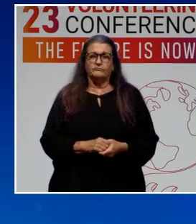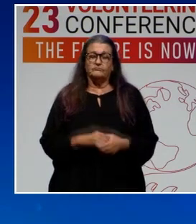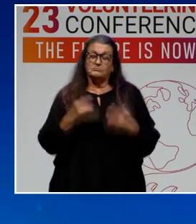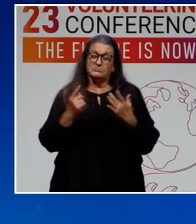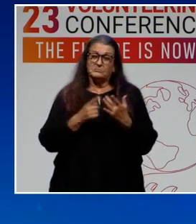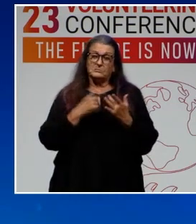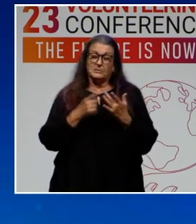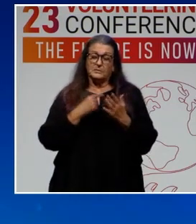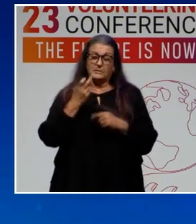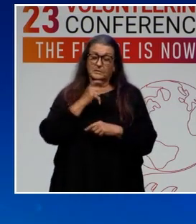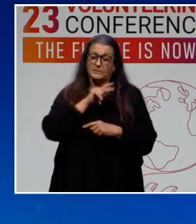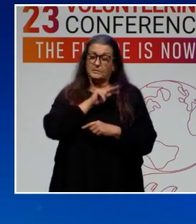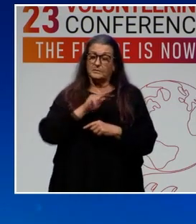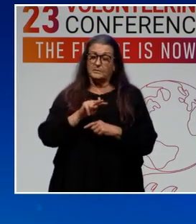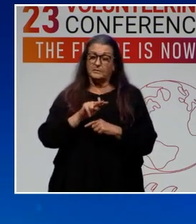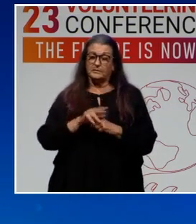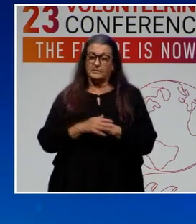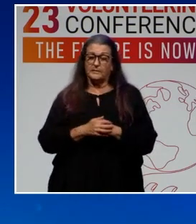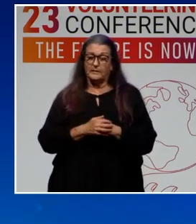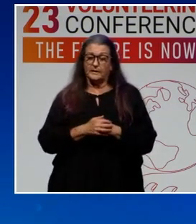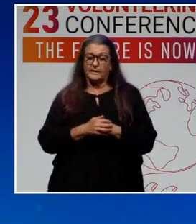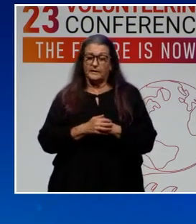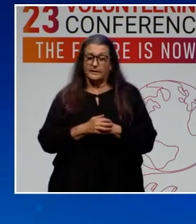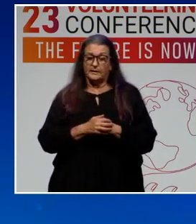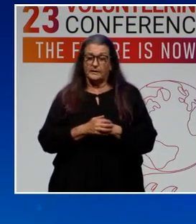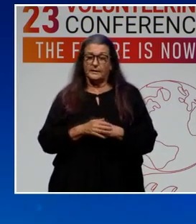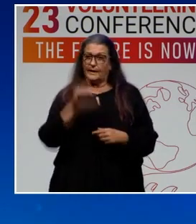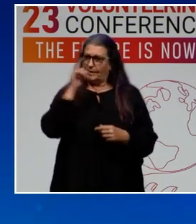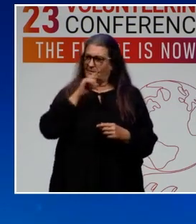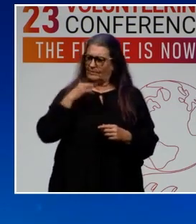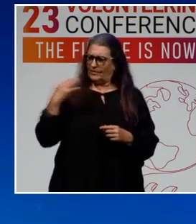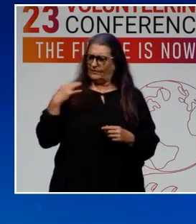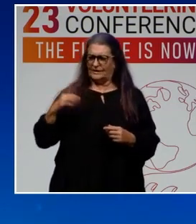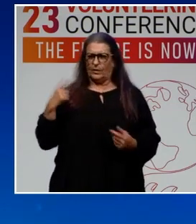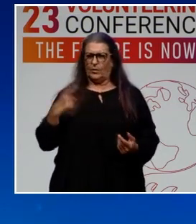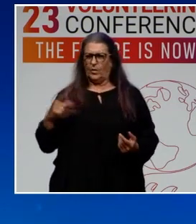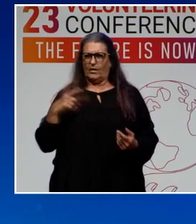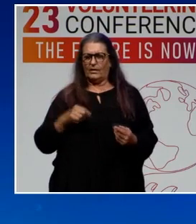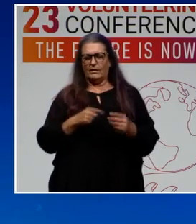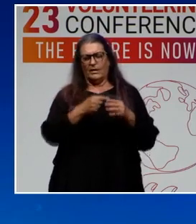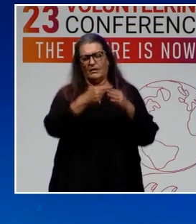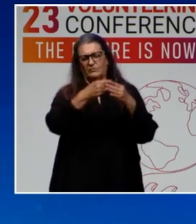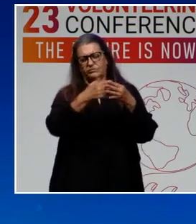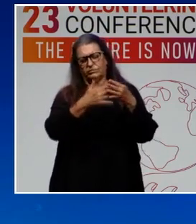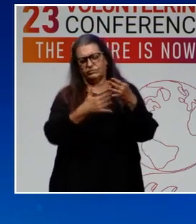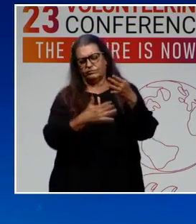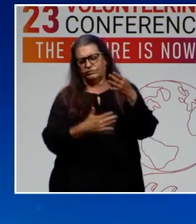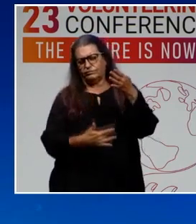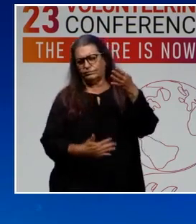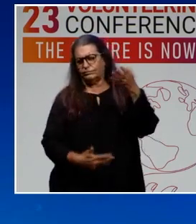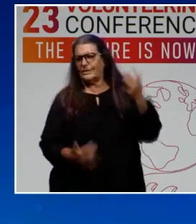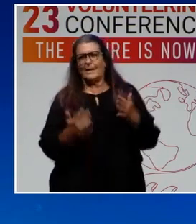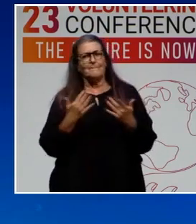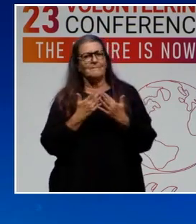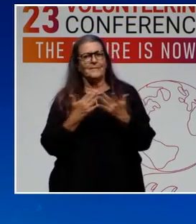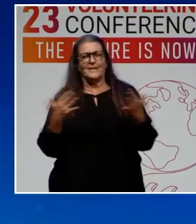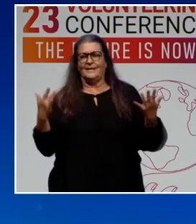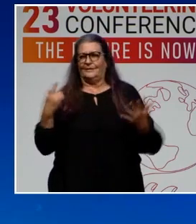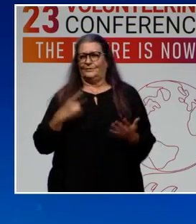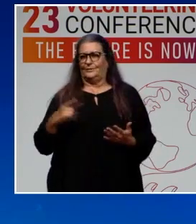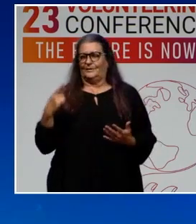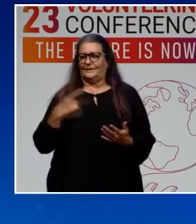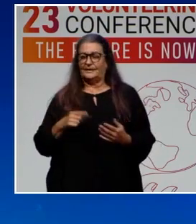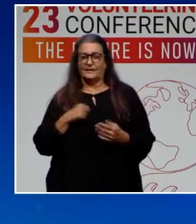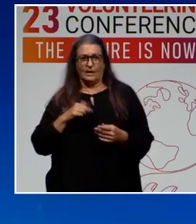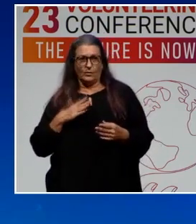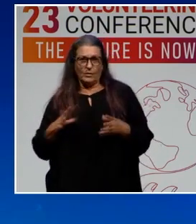are endless reasons for why people volunteer. Volunteering can help people be part of a community,